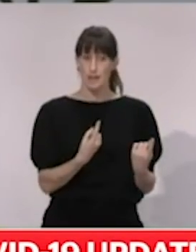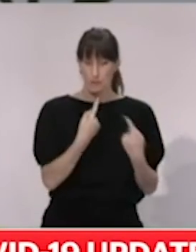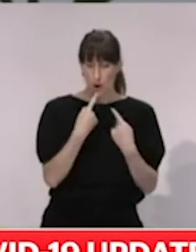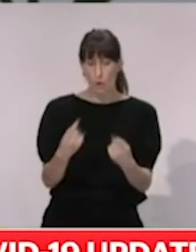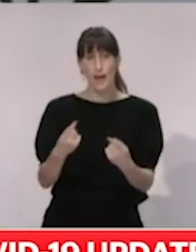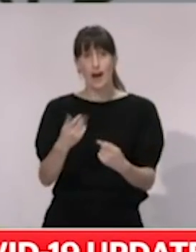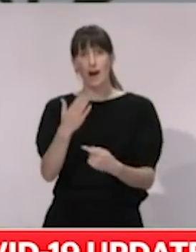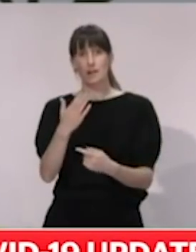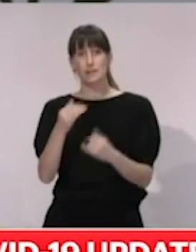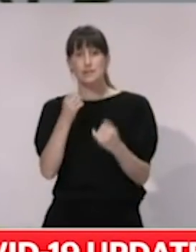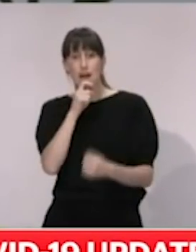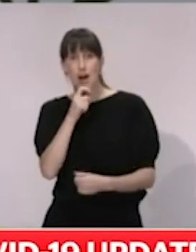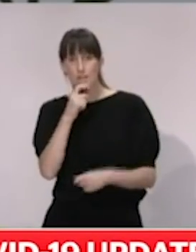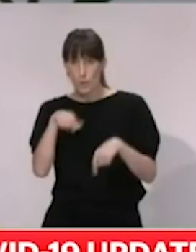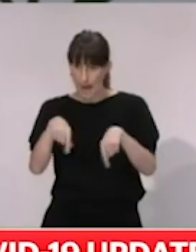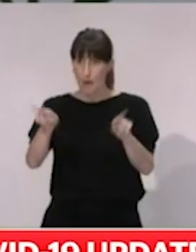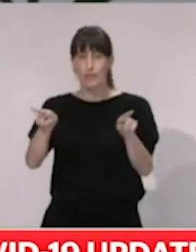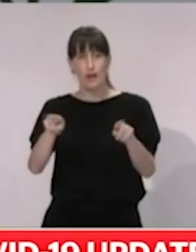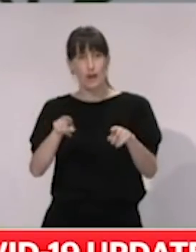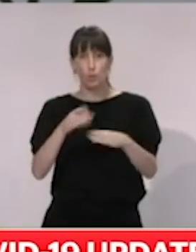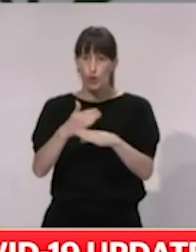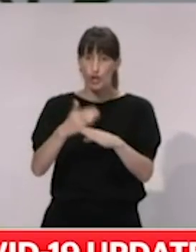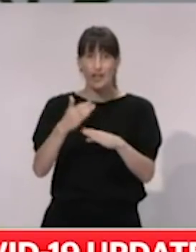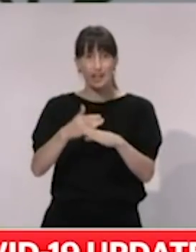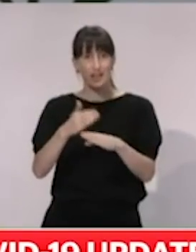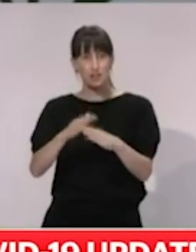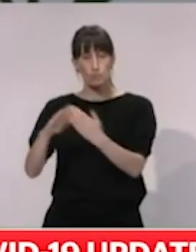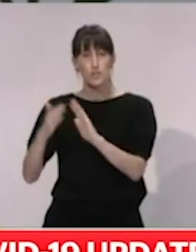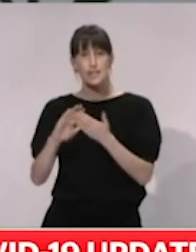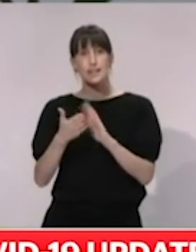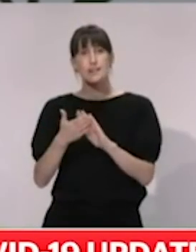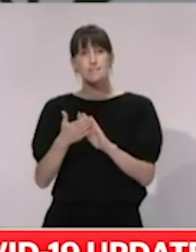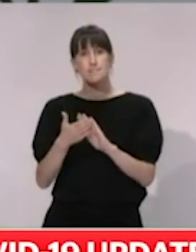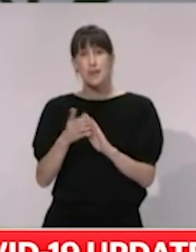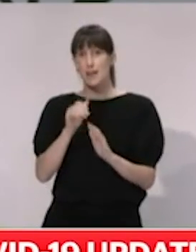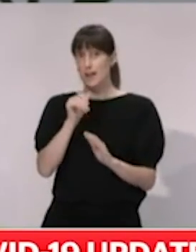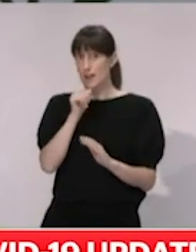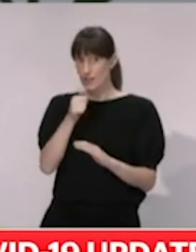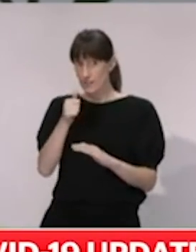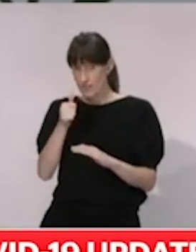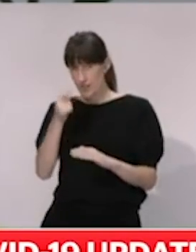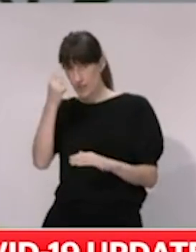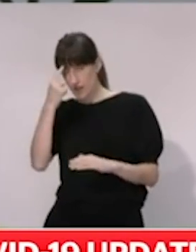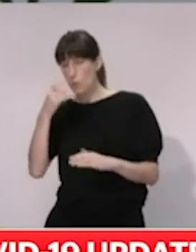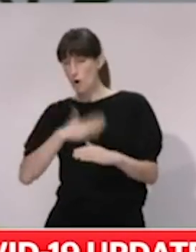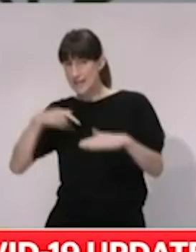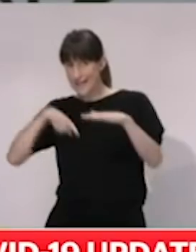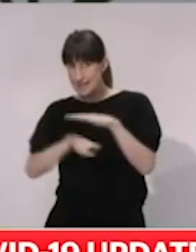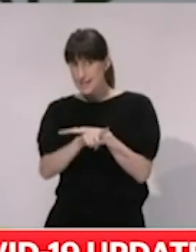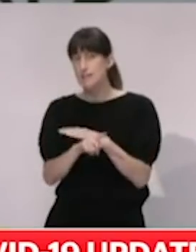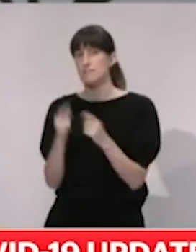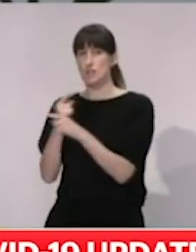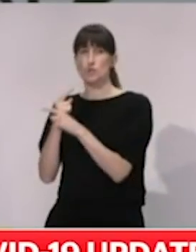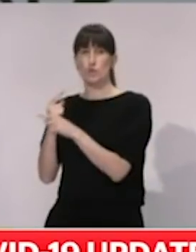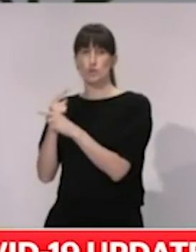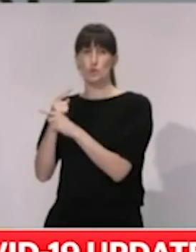the District Command Centre or our National Command Centre prior to executing a warrantless